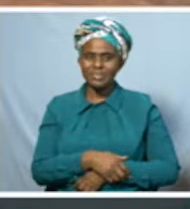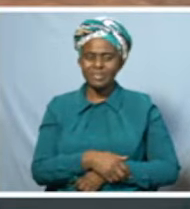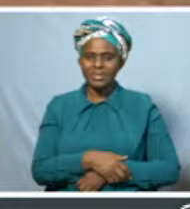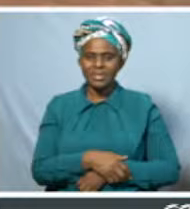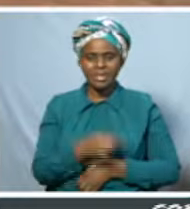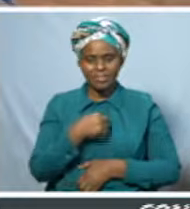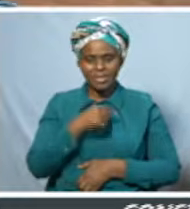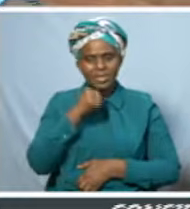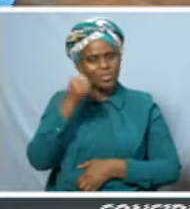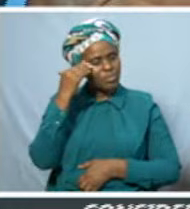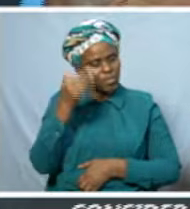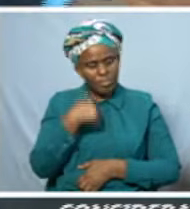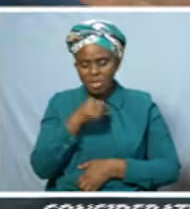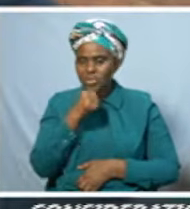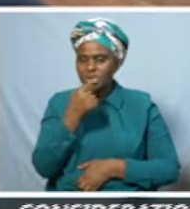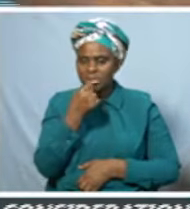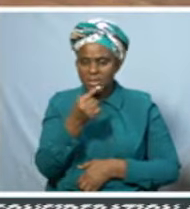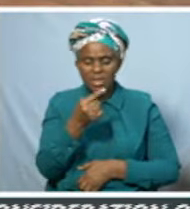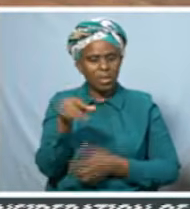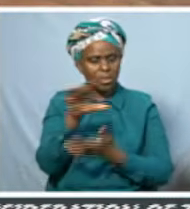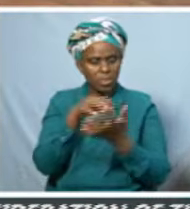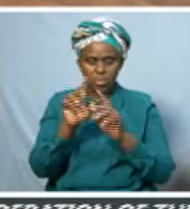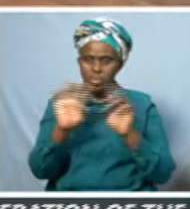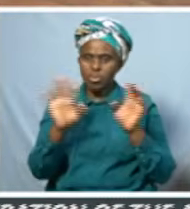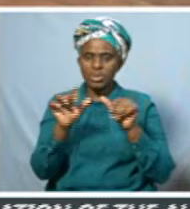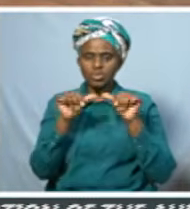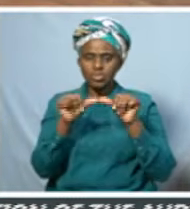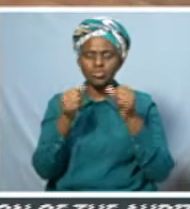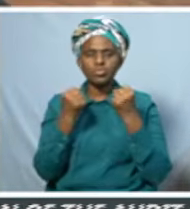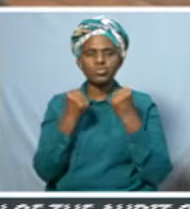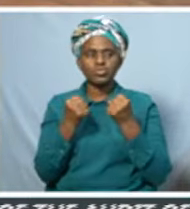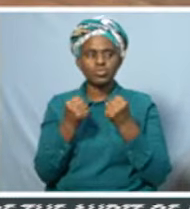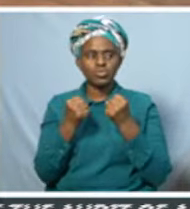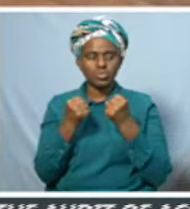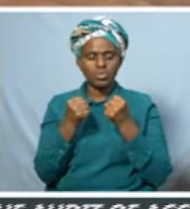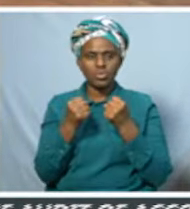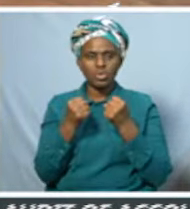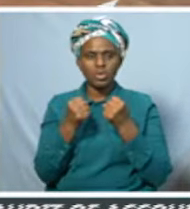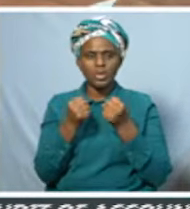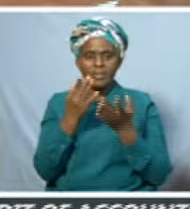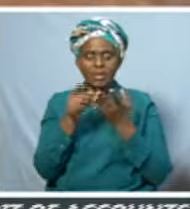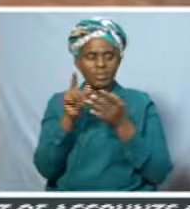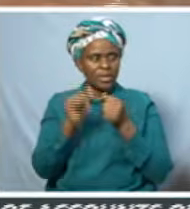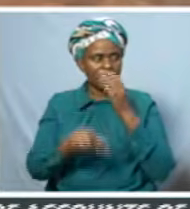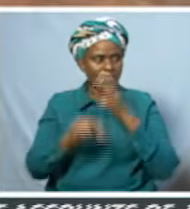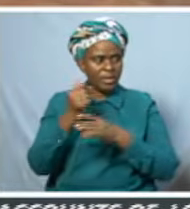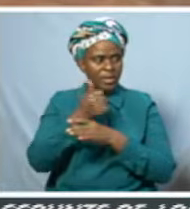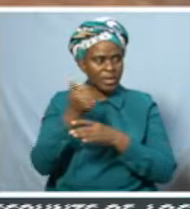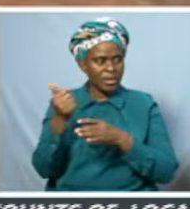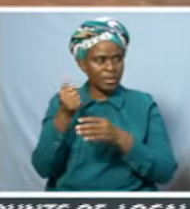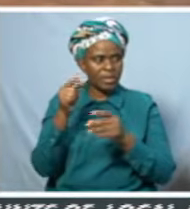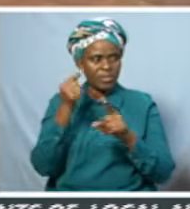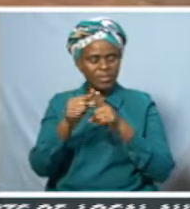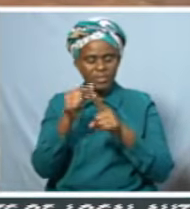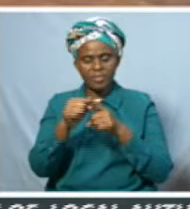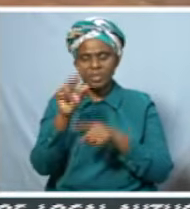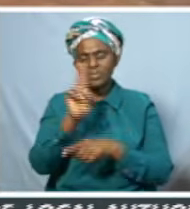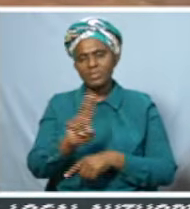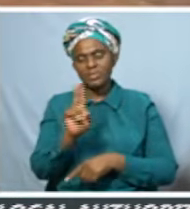I don't know, I don't want to say fraud. That is too strong a word. Maybe you can find a lesser term to